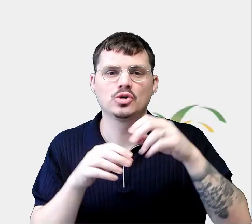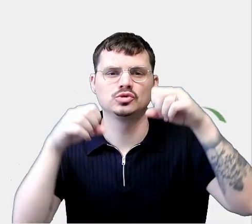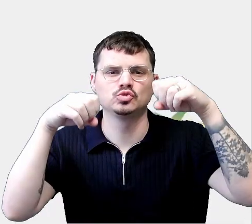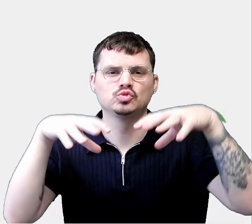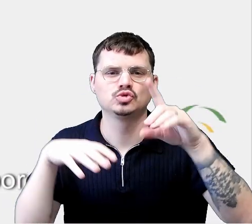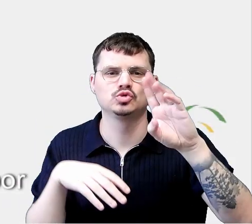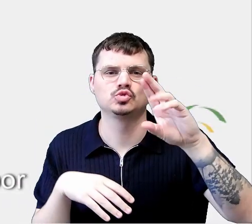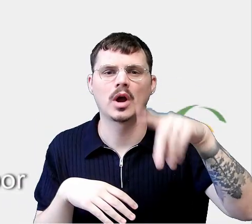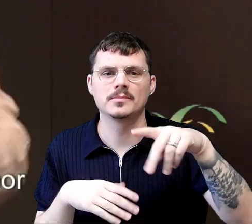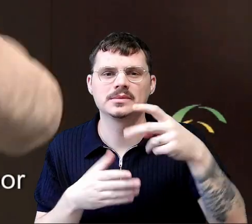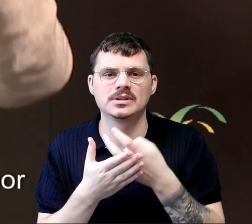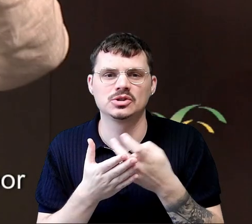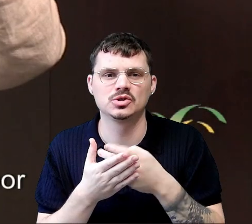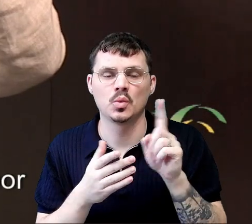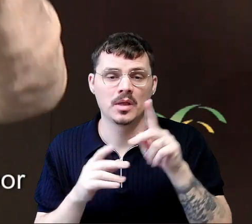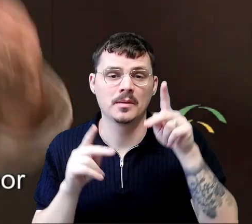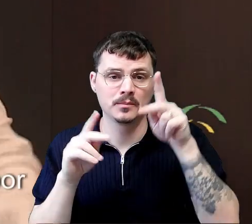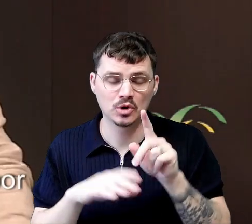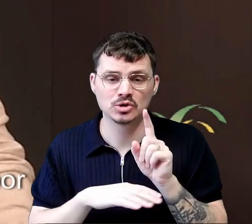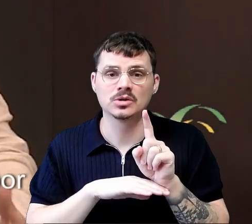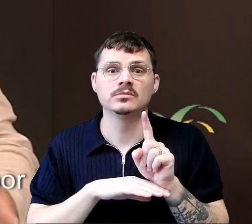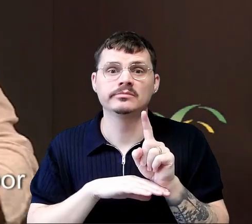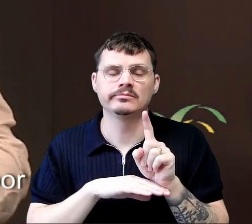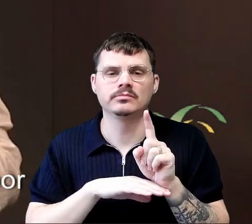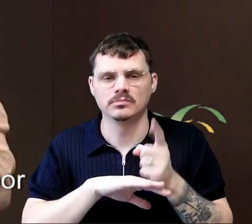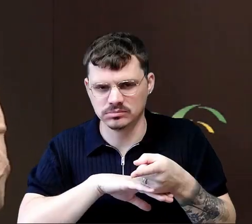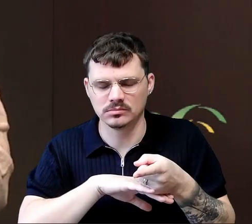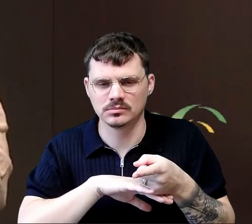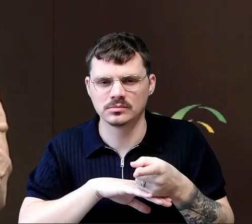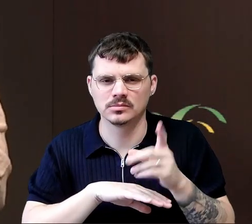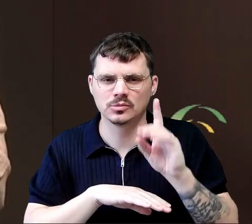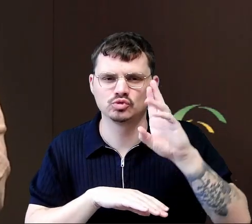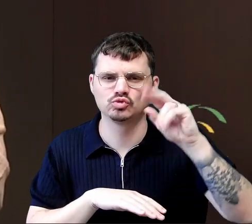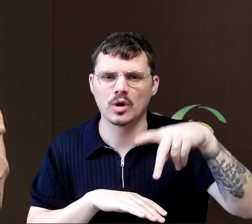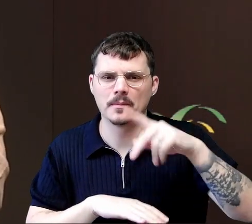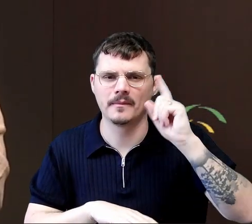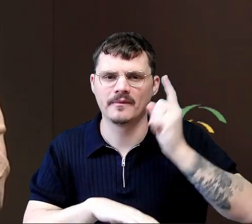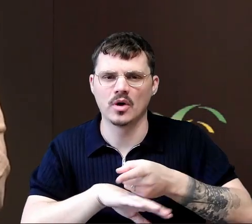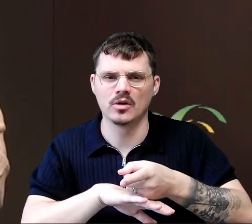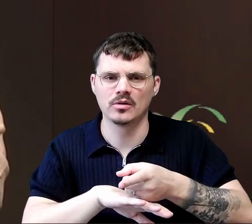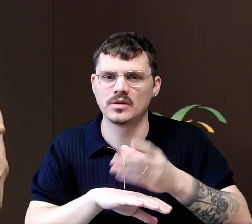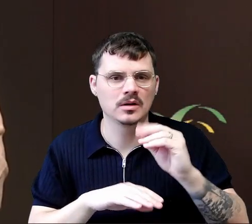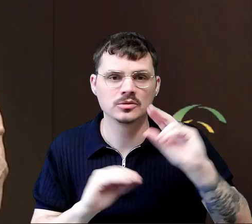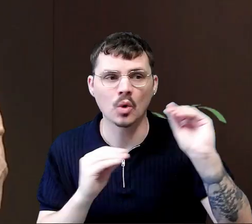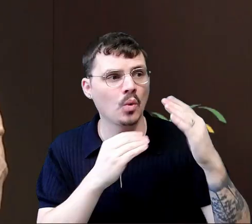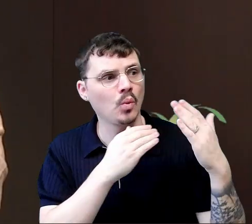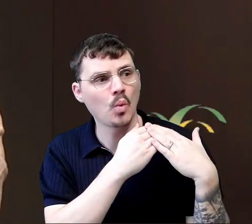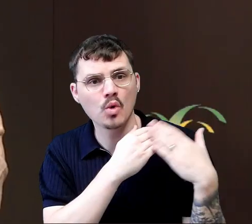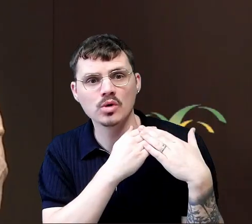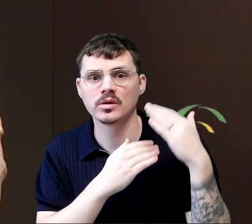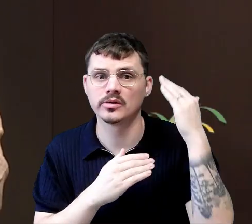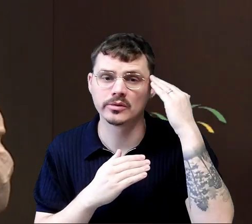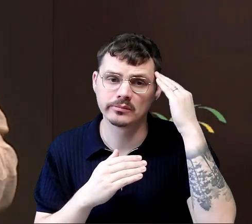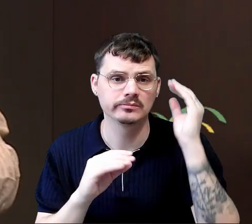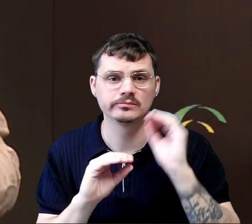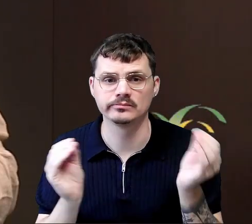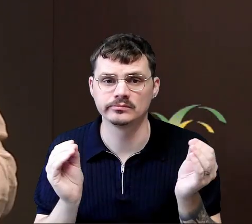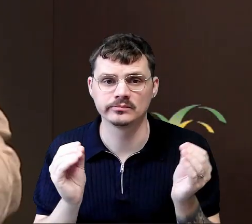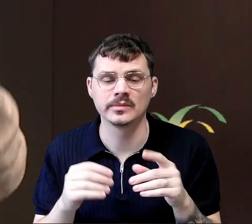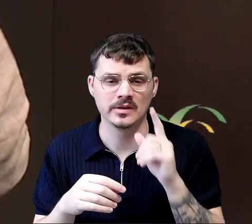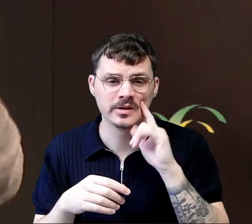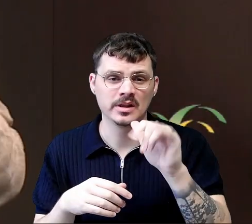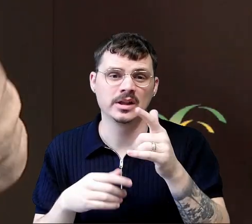seizure, where a person loses tone, drops to the floor, and they get no warning. For